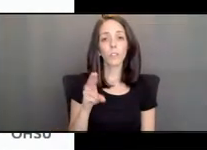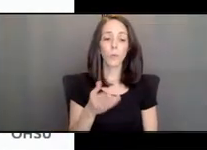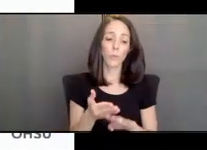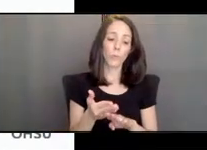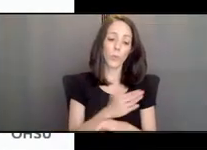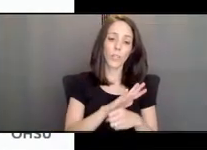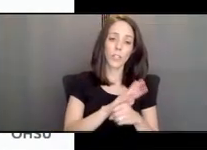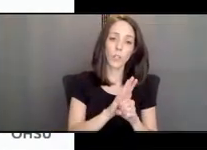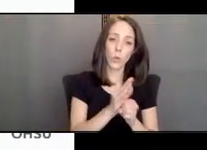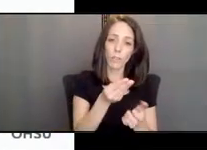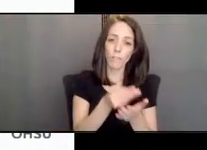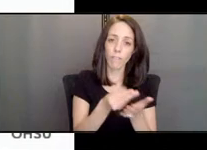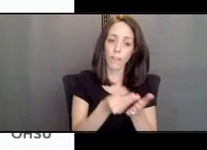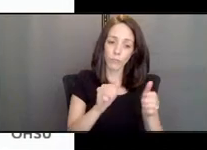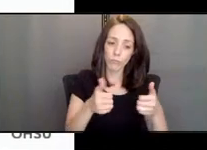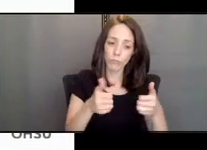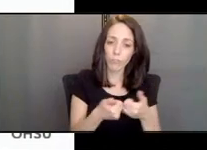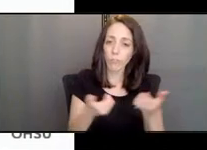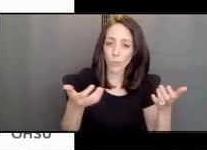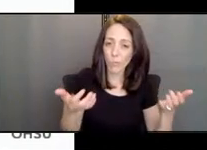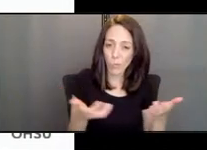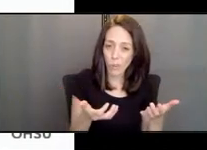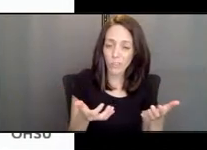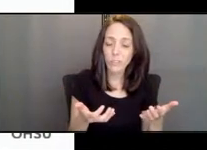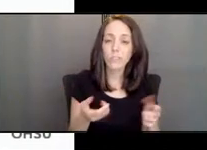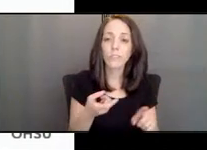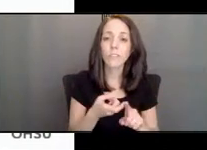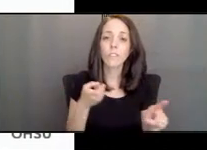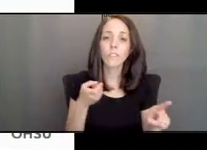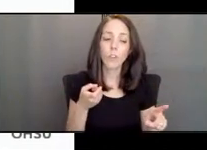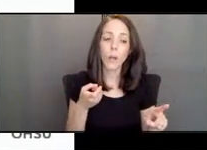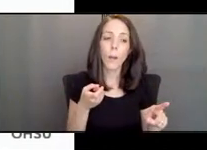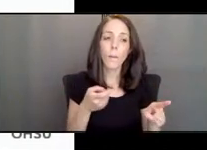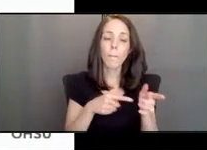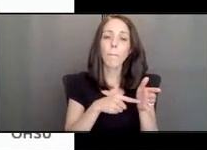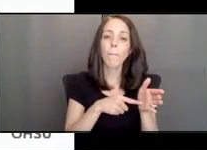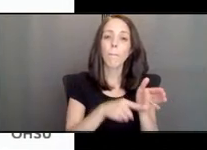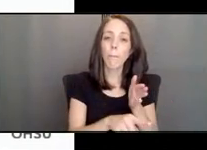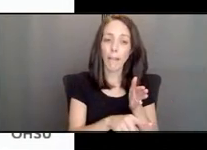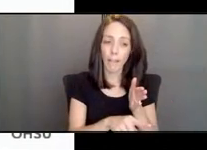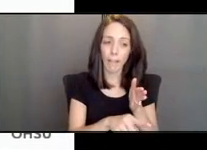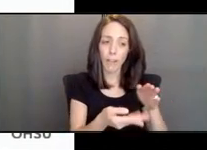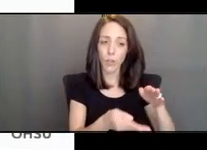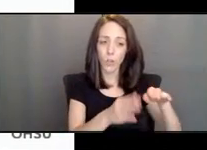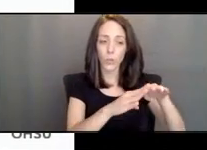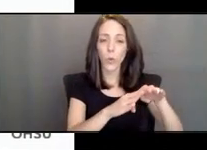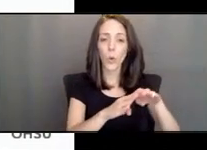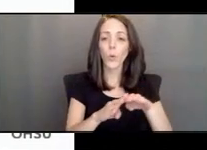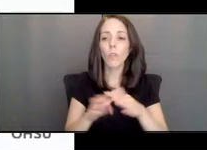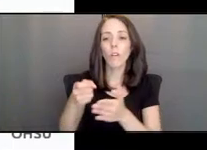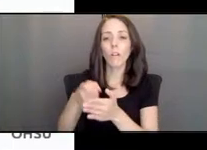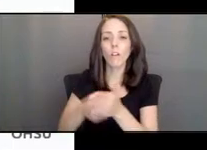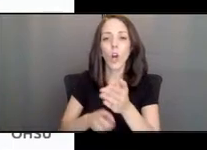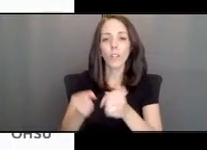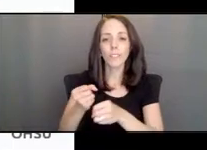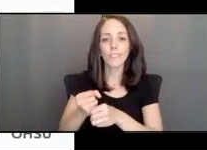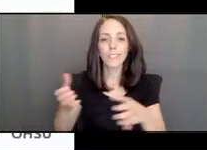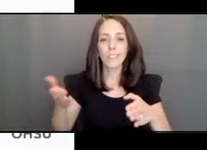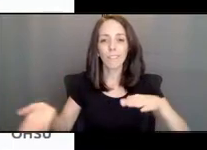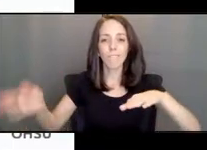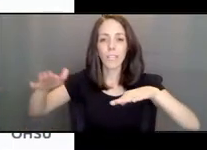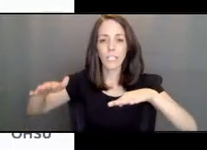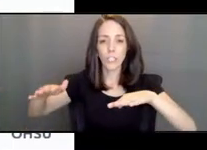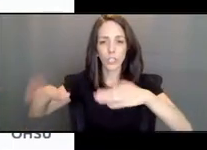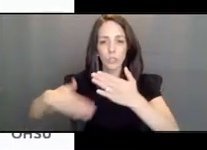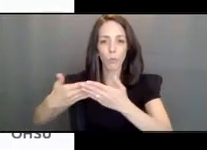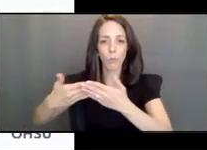challenge was the gap between payment rate growth and unit cost inflation. Our response was sustained growth to spread fixed